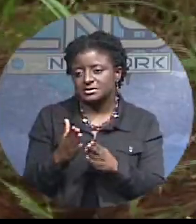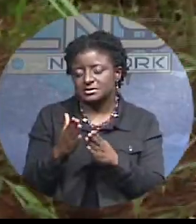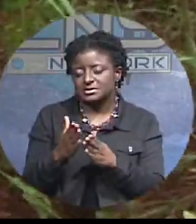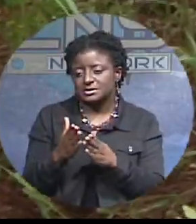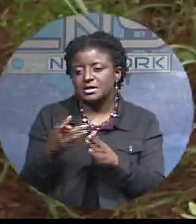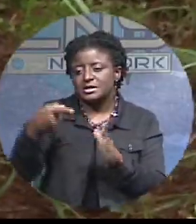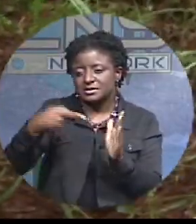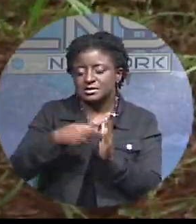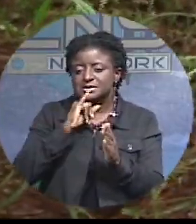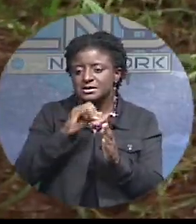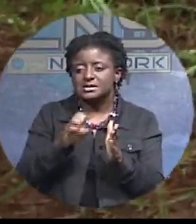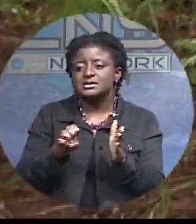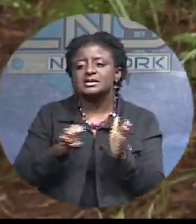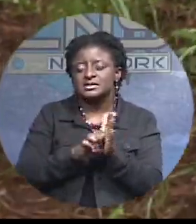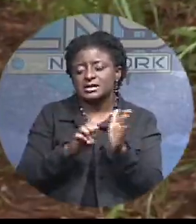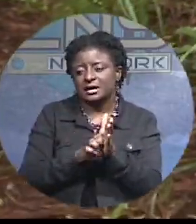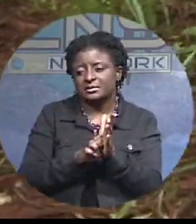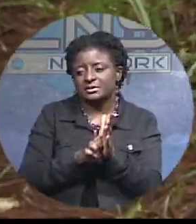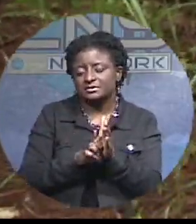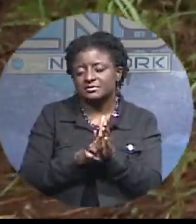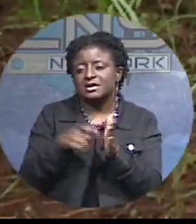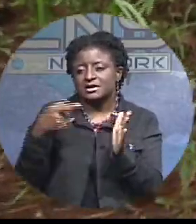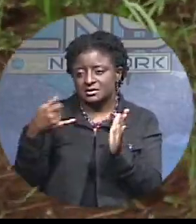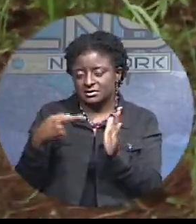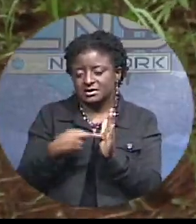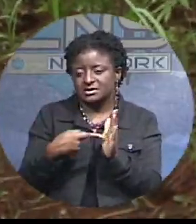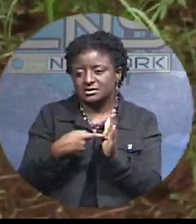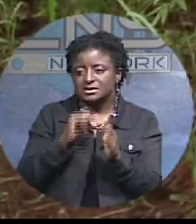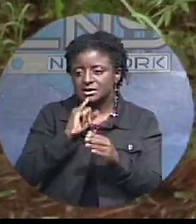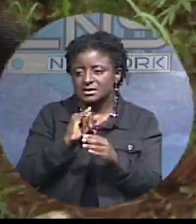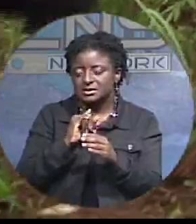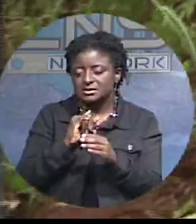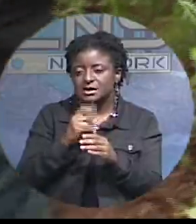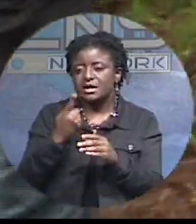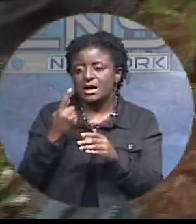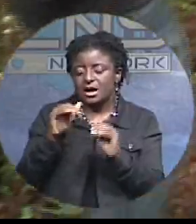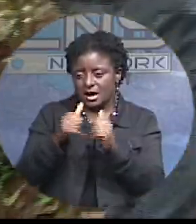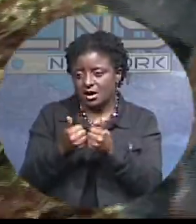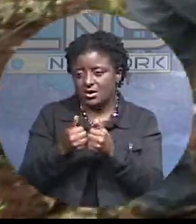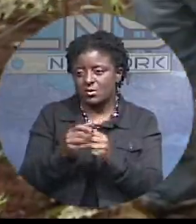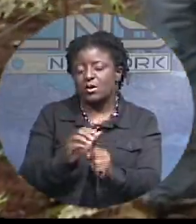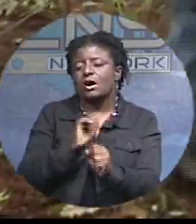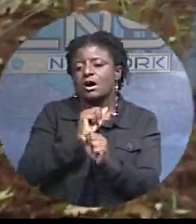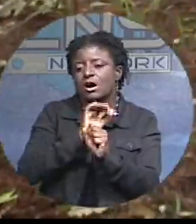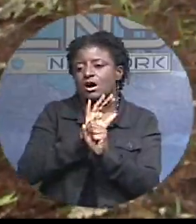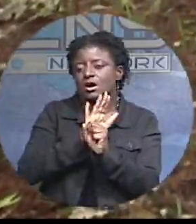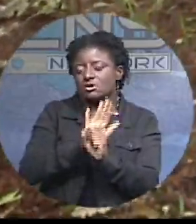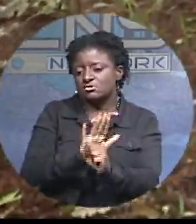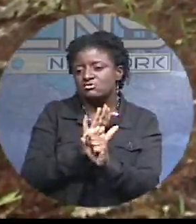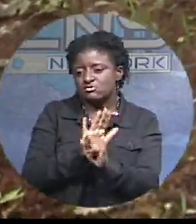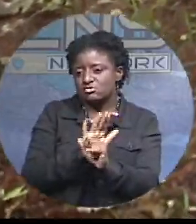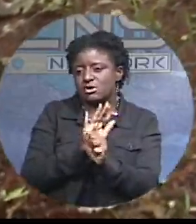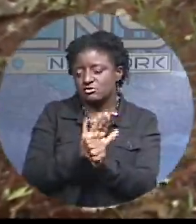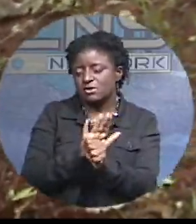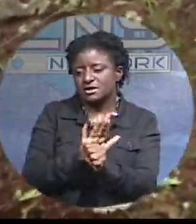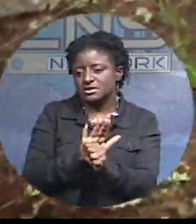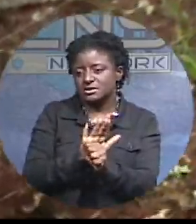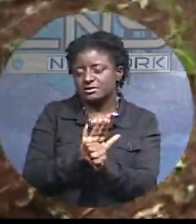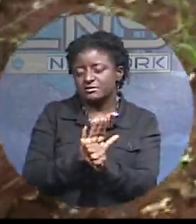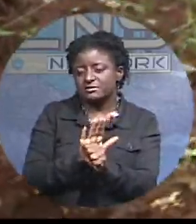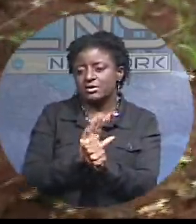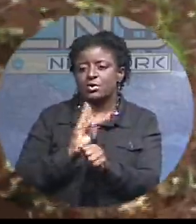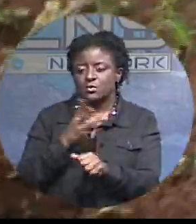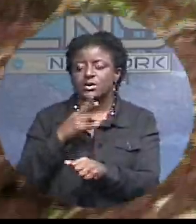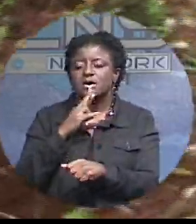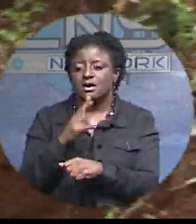about. This is the aggressiveness that the RBPF and the government's crime strategy. As a result of this approach, this is one of the results of